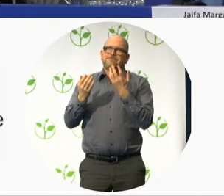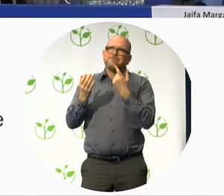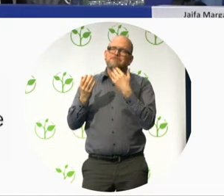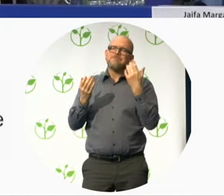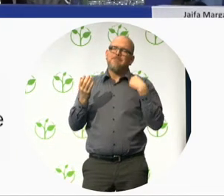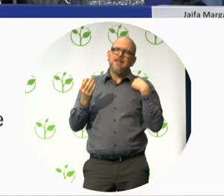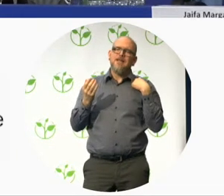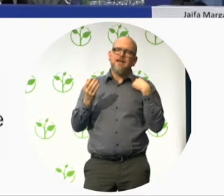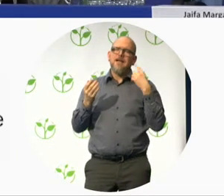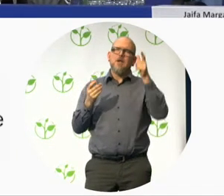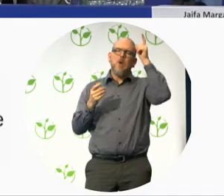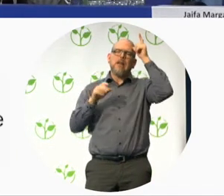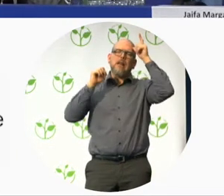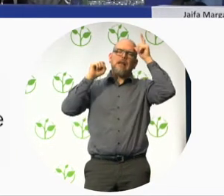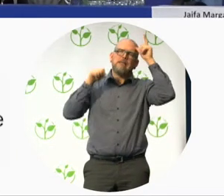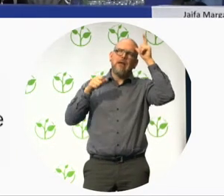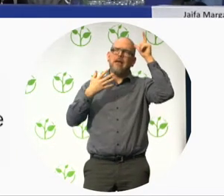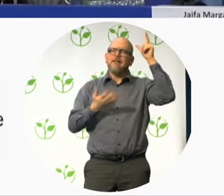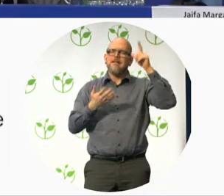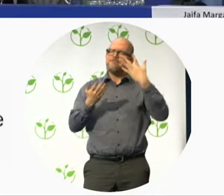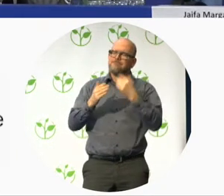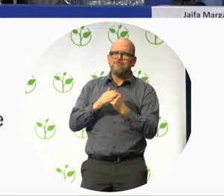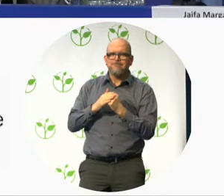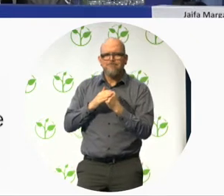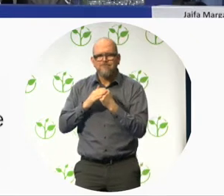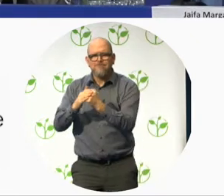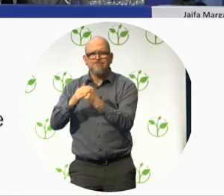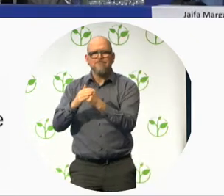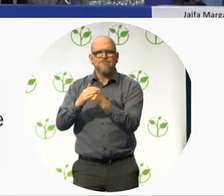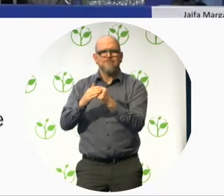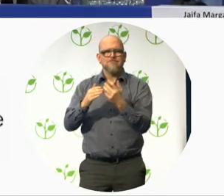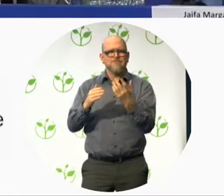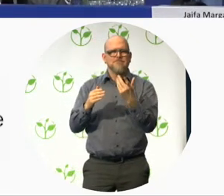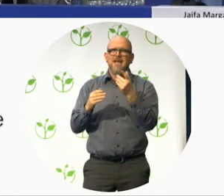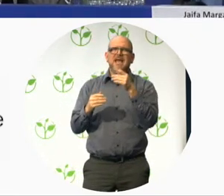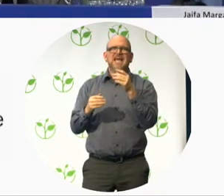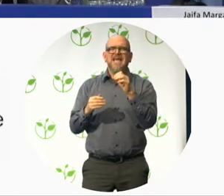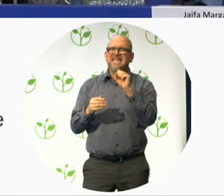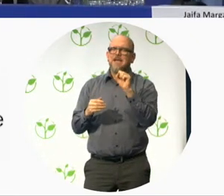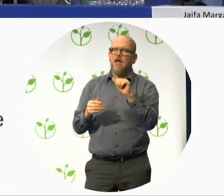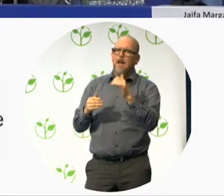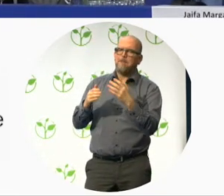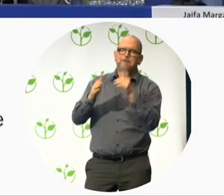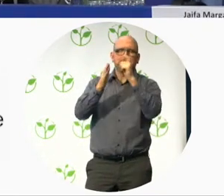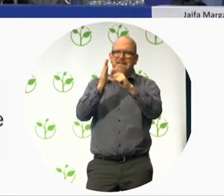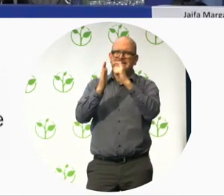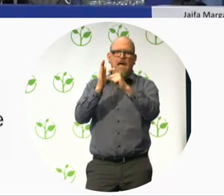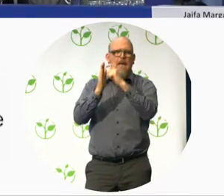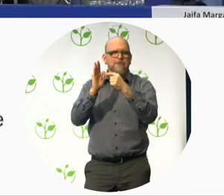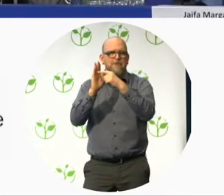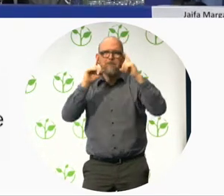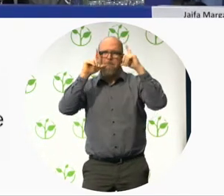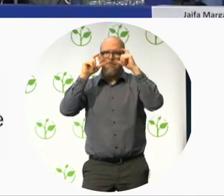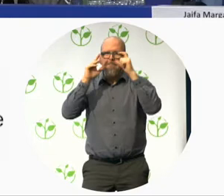Jordan is to support a startup called Mind Rockets, who created an app called Rams. Rams in